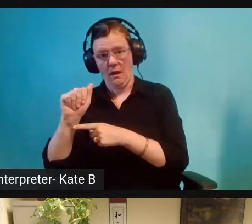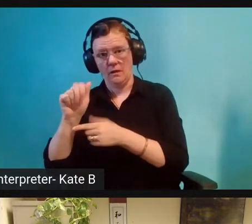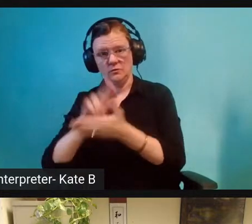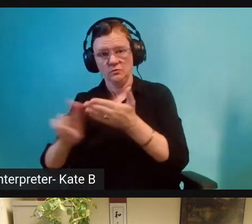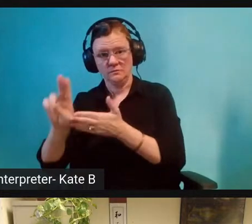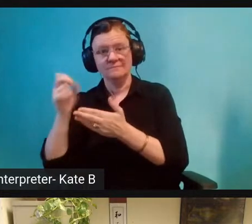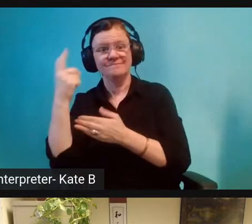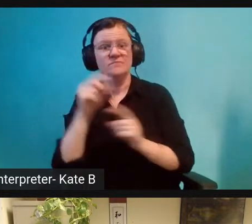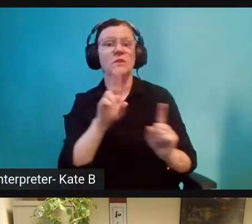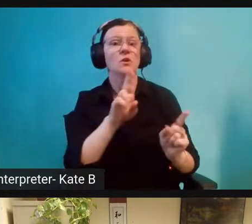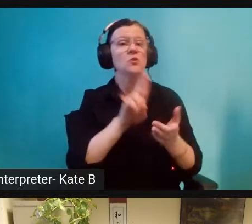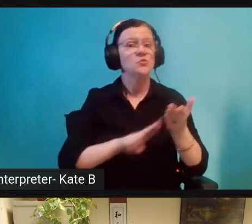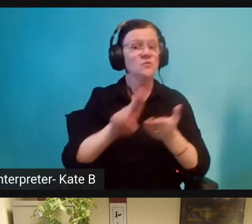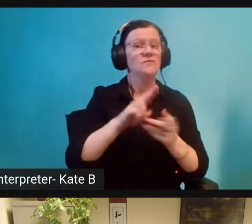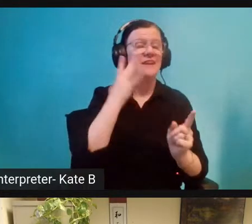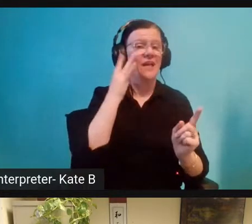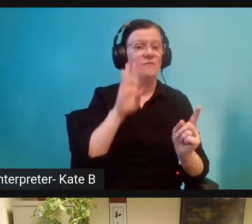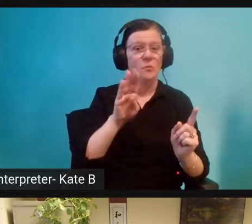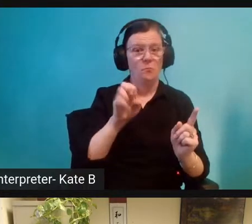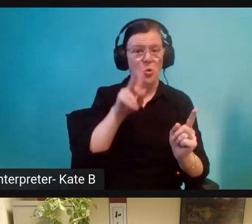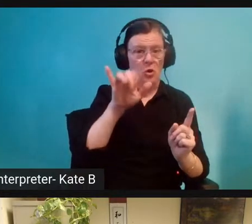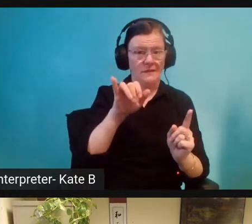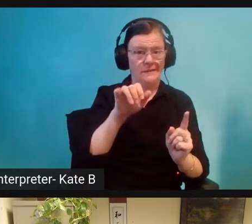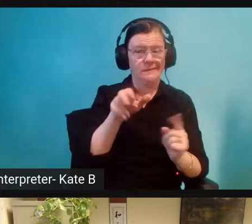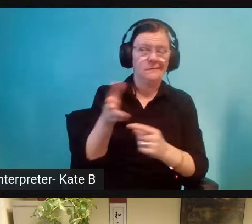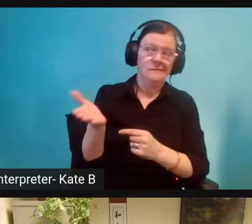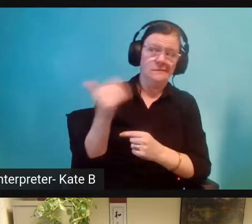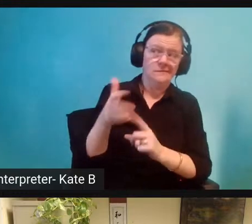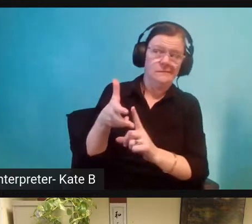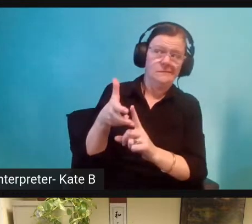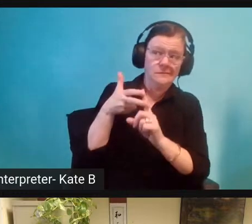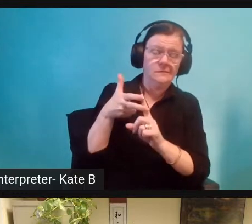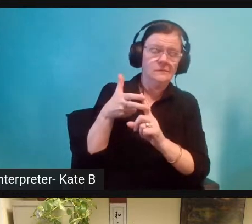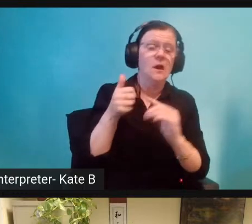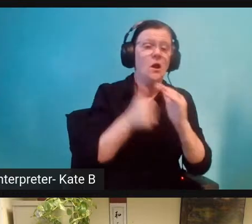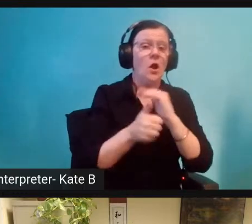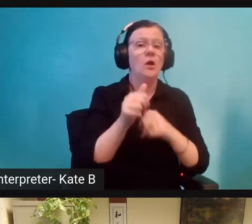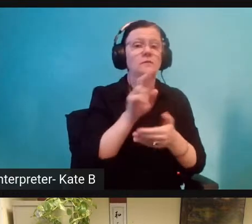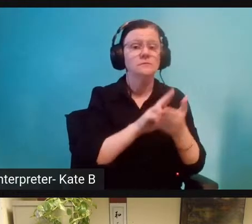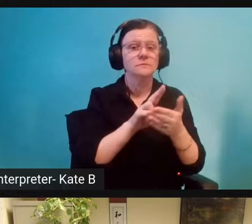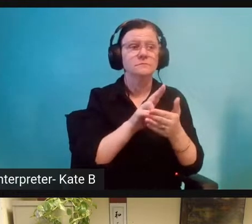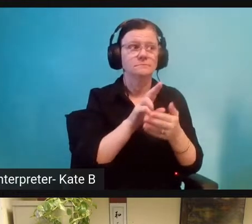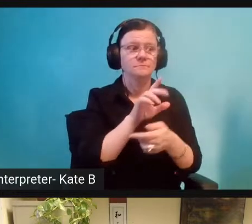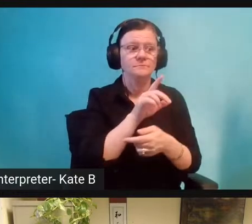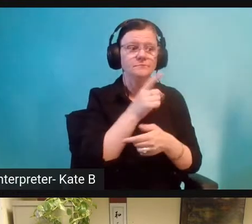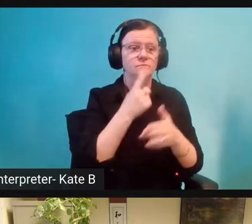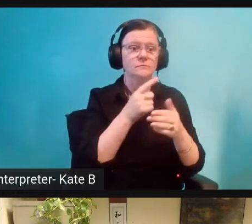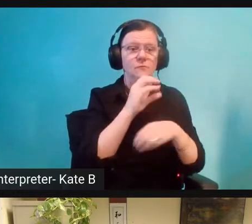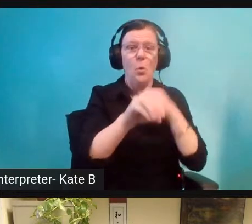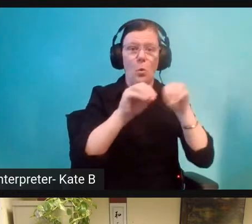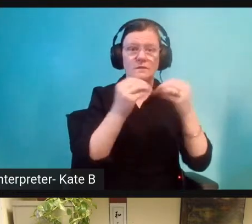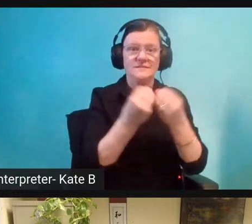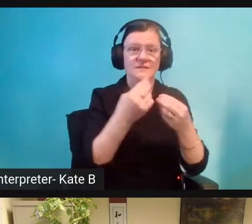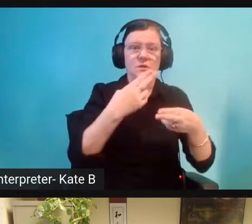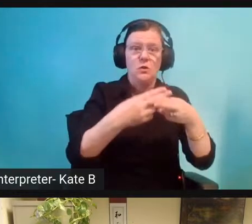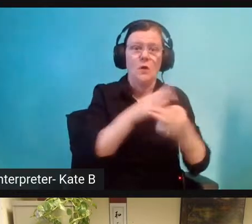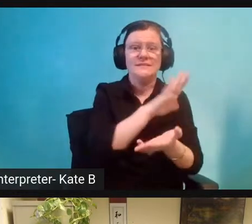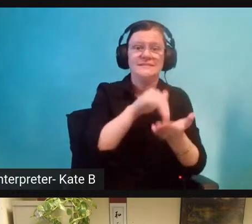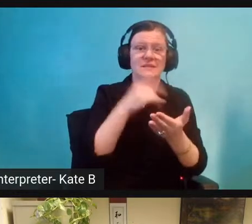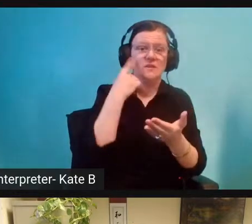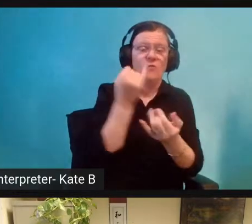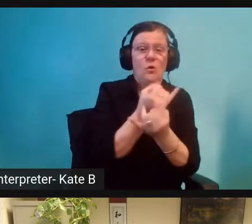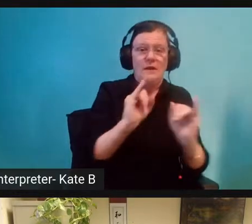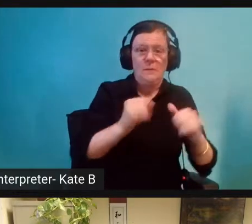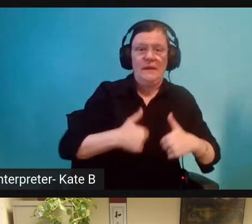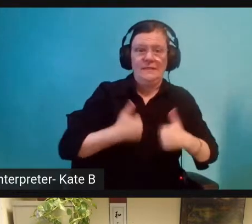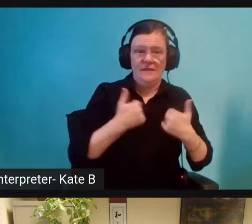to come out to Berkeley to work with an organization called the Center for Independent Living, of which there are probably about 700 in the